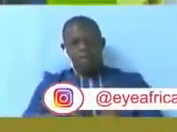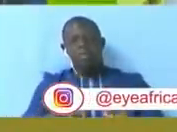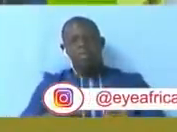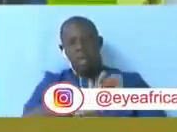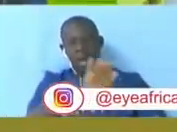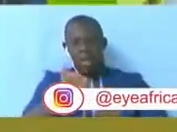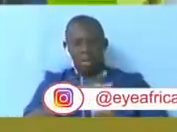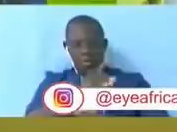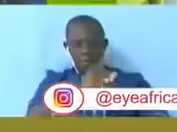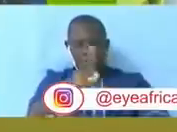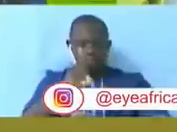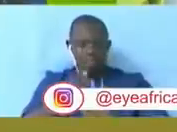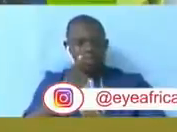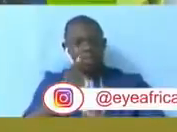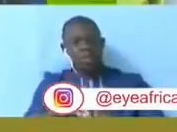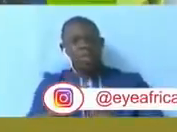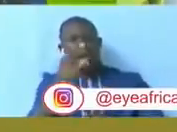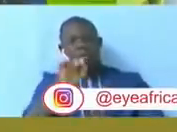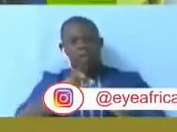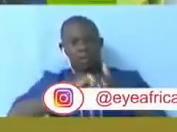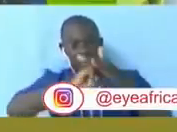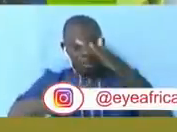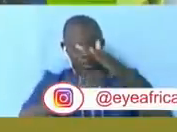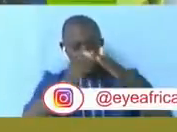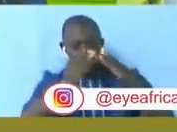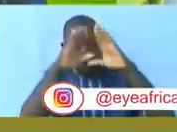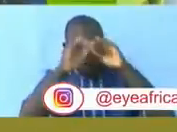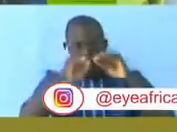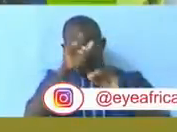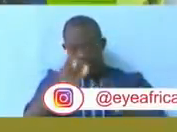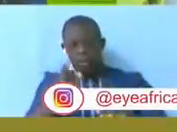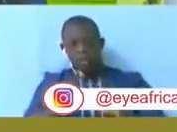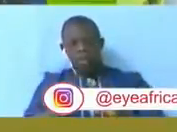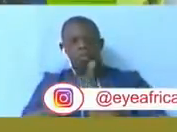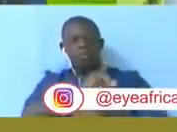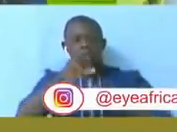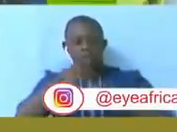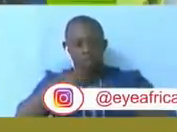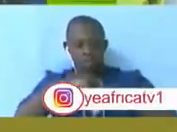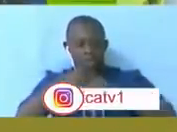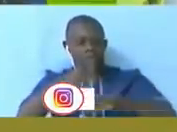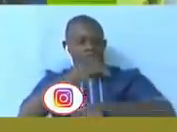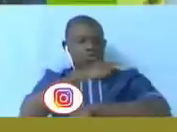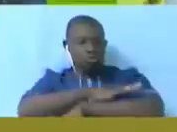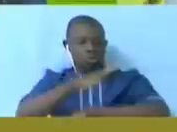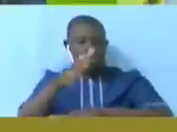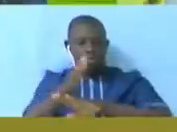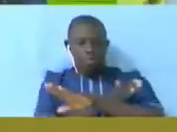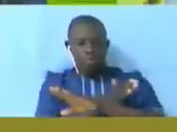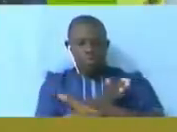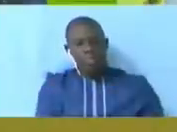Even as a junior officer from the training school. He said,